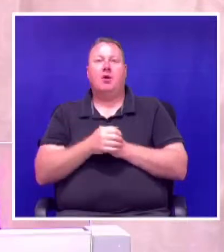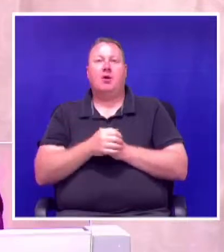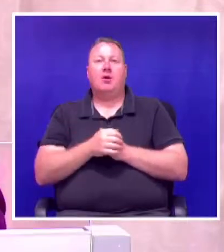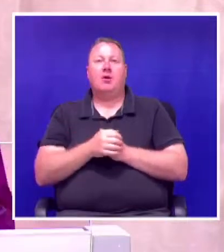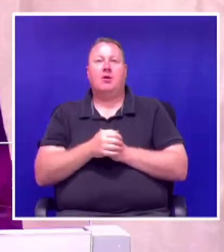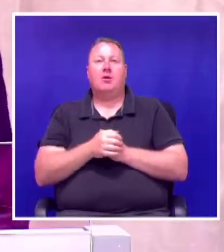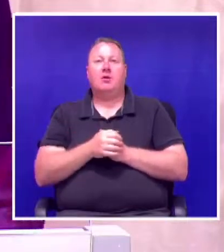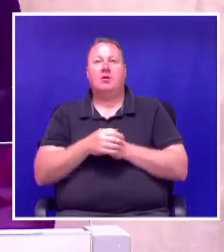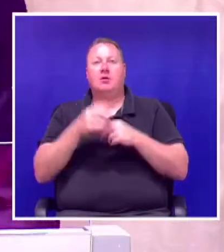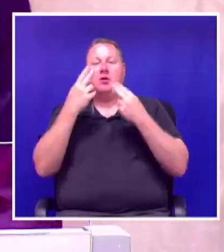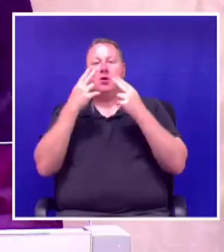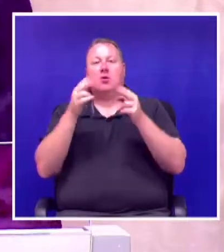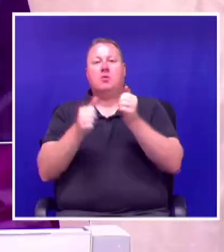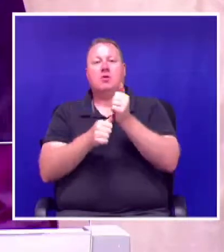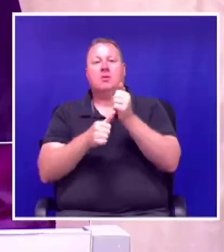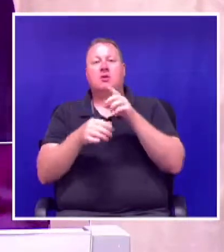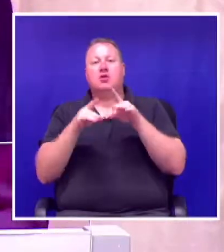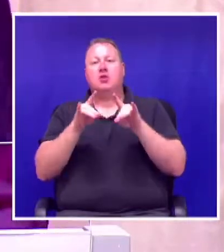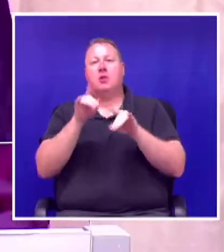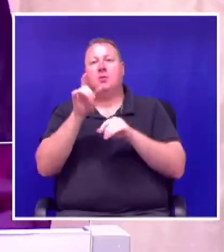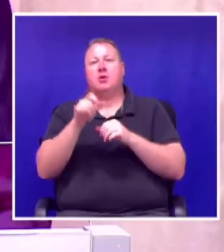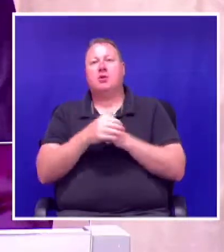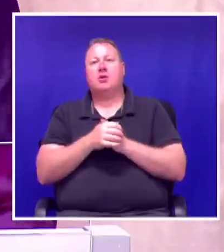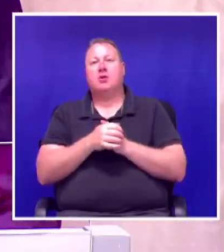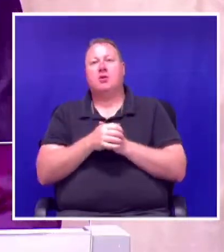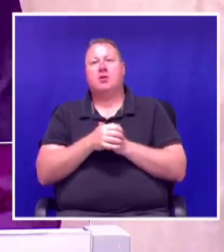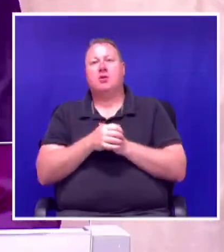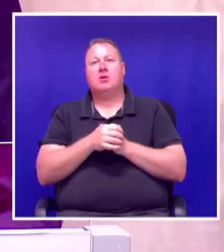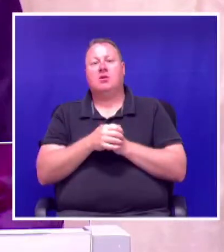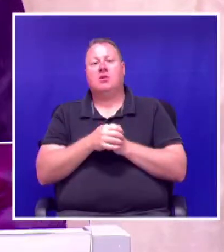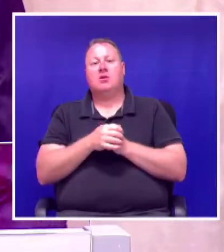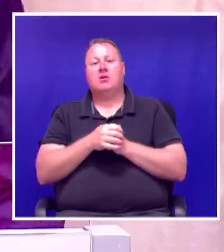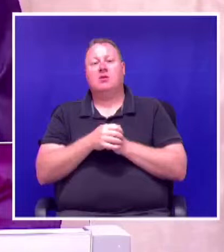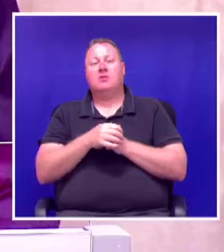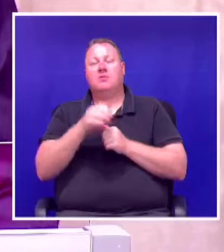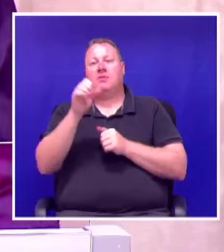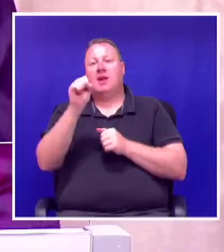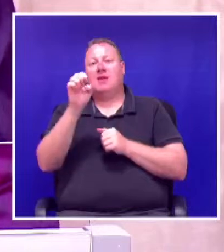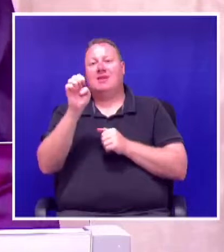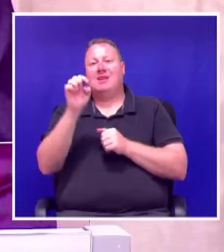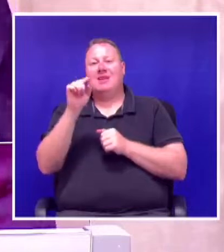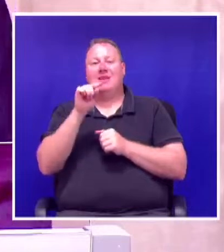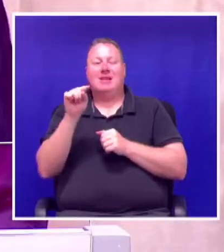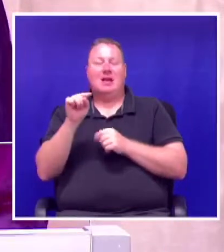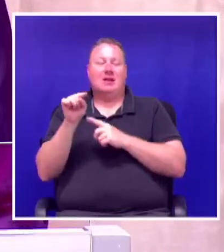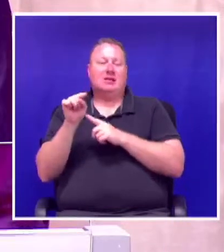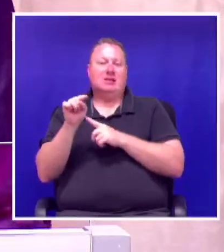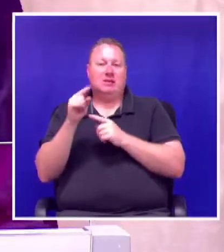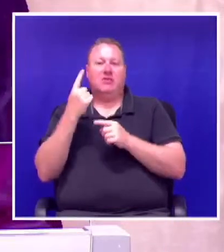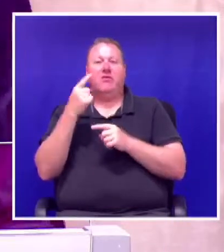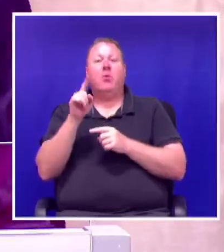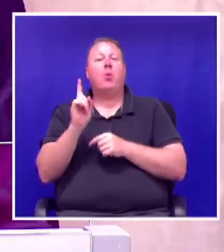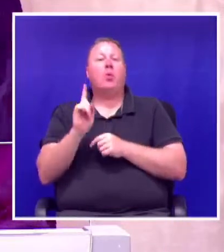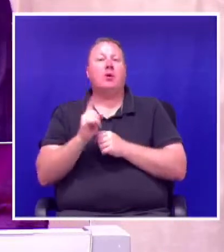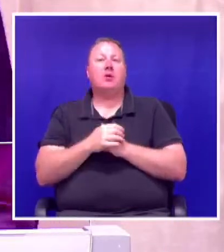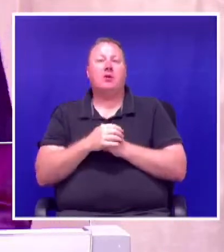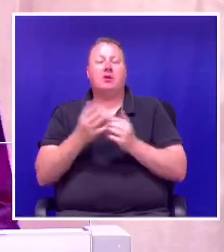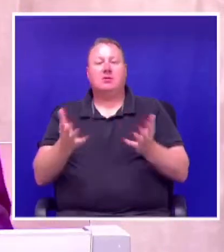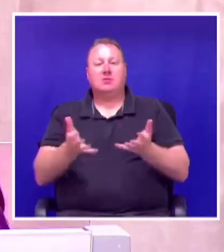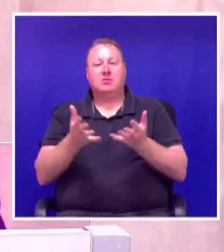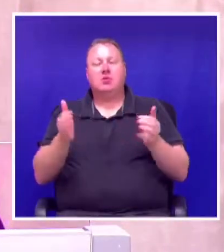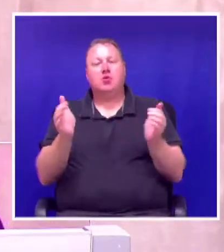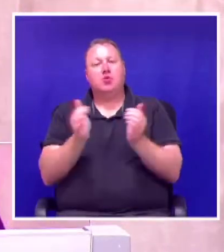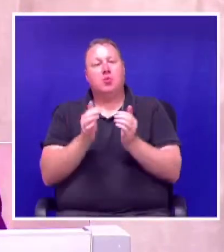Honourable Deputy Chairperson, the purpose of the SCZ is also to encourage small